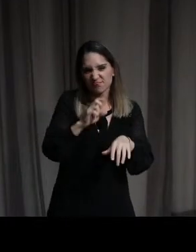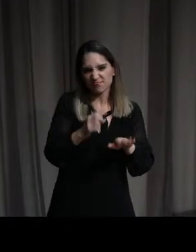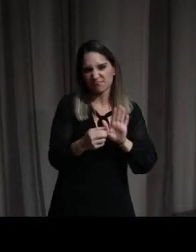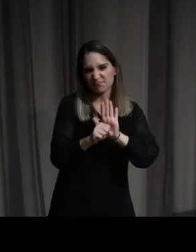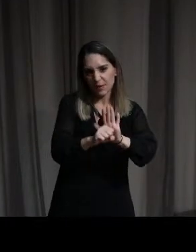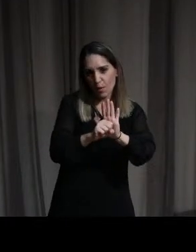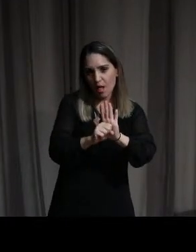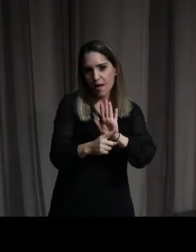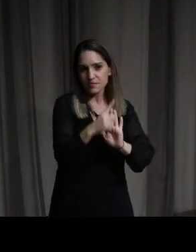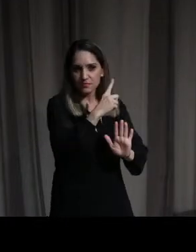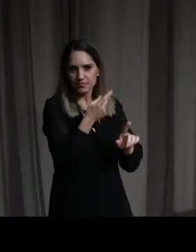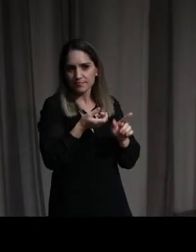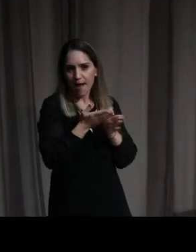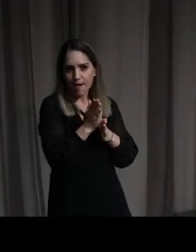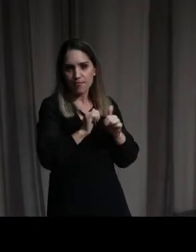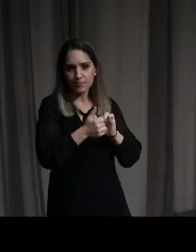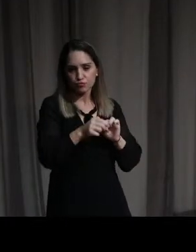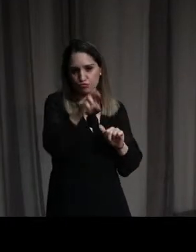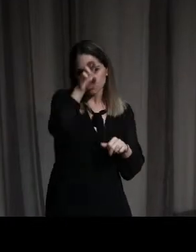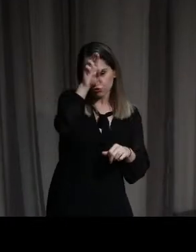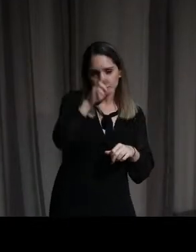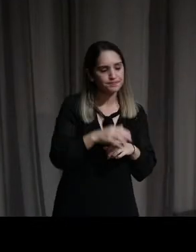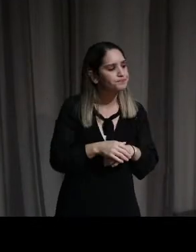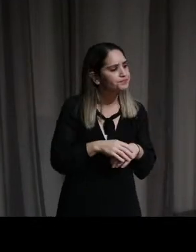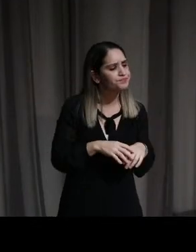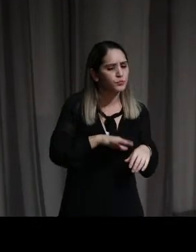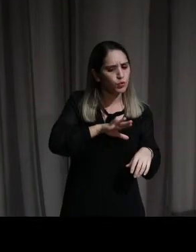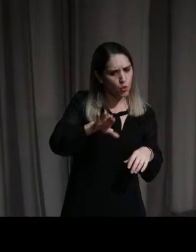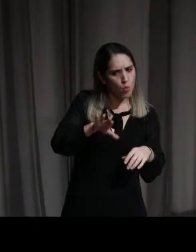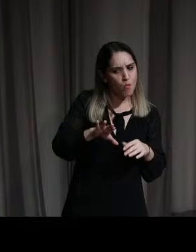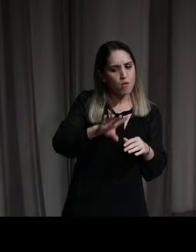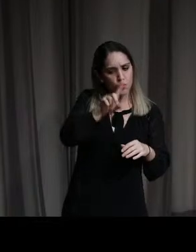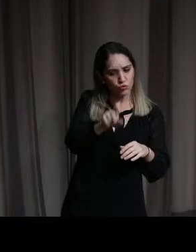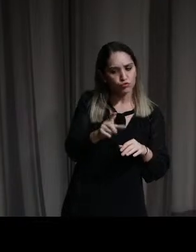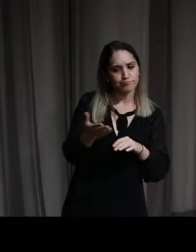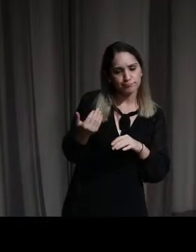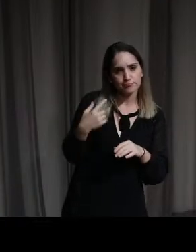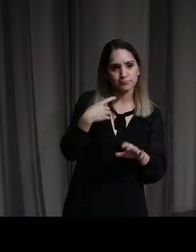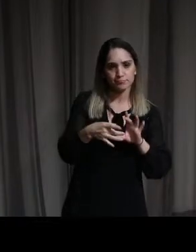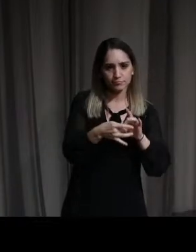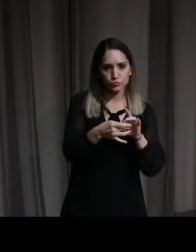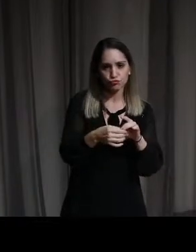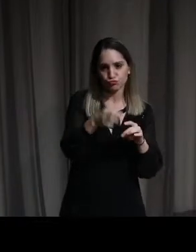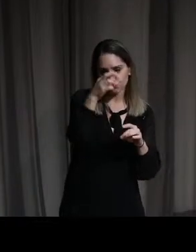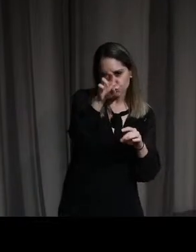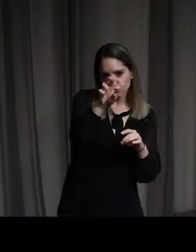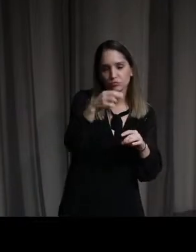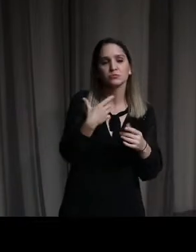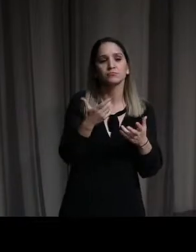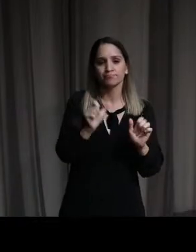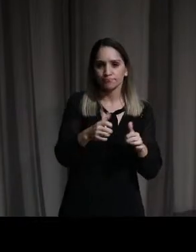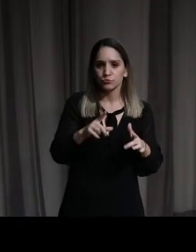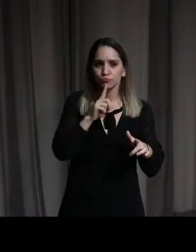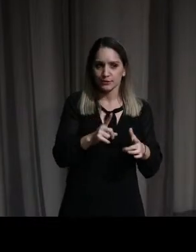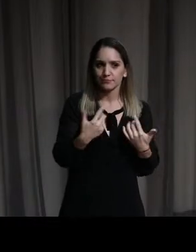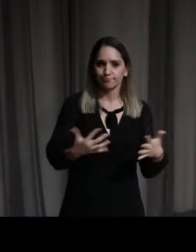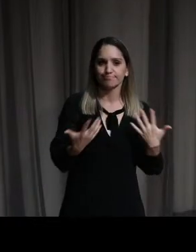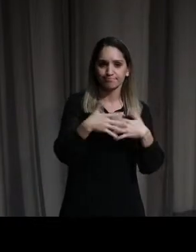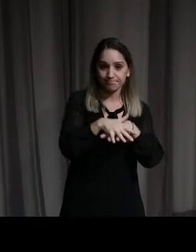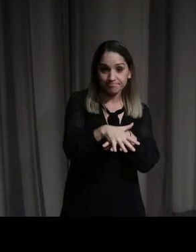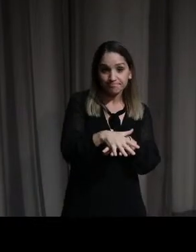the rooster and your question about the rooster. So I think they're very, very much a